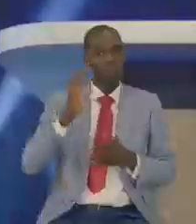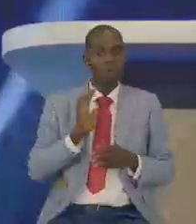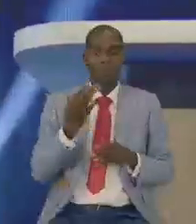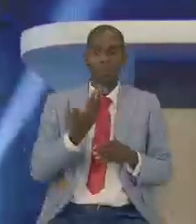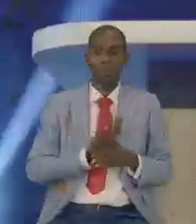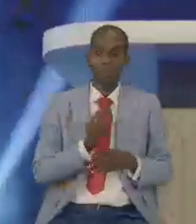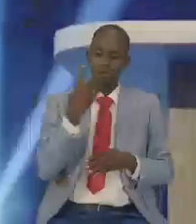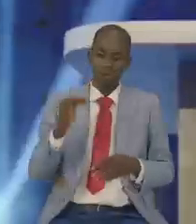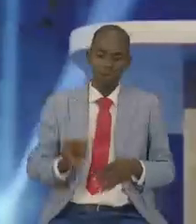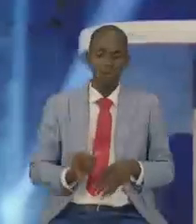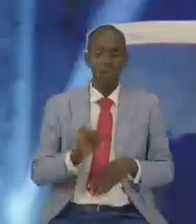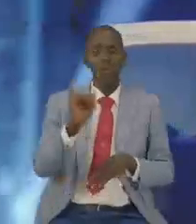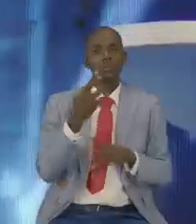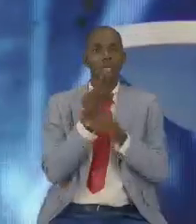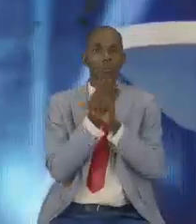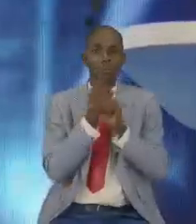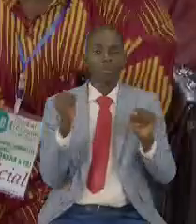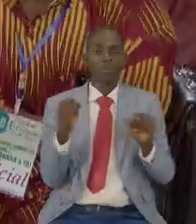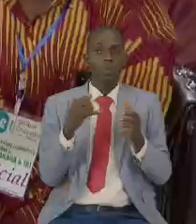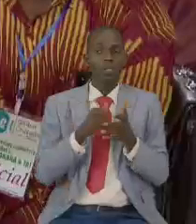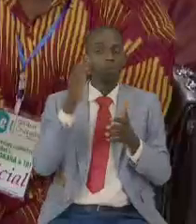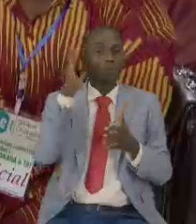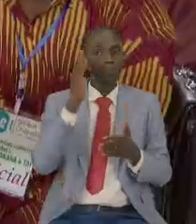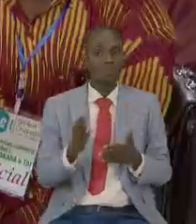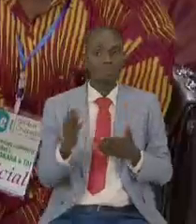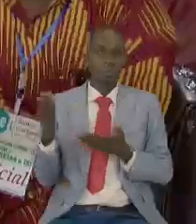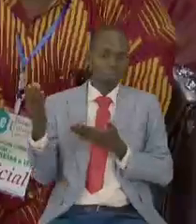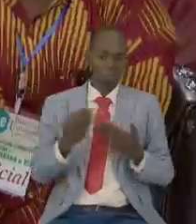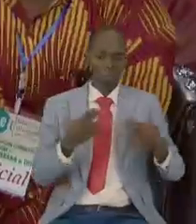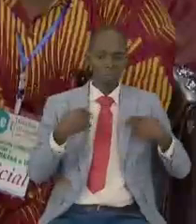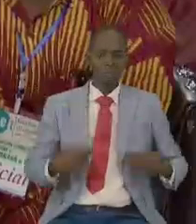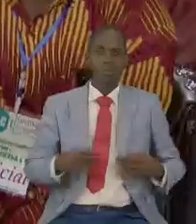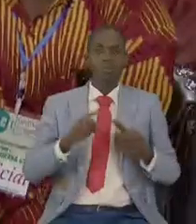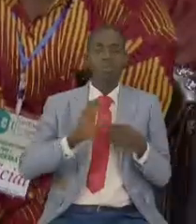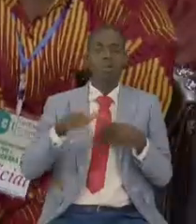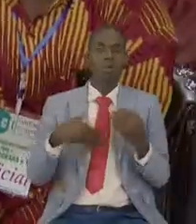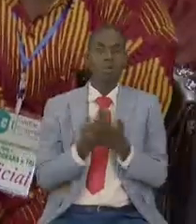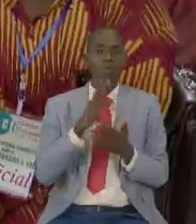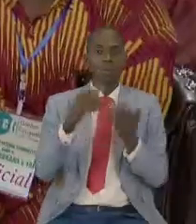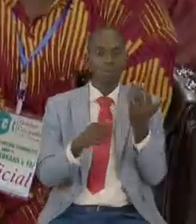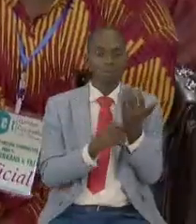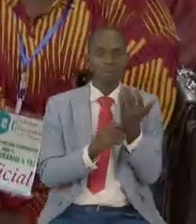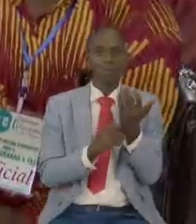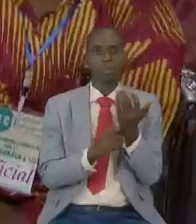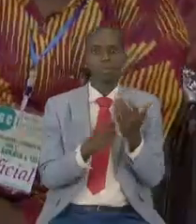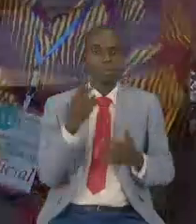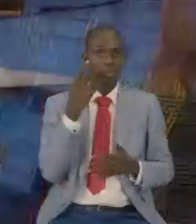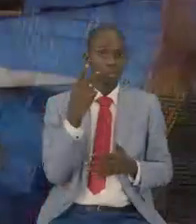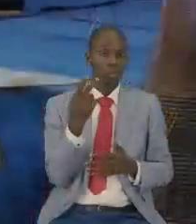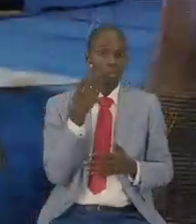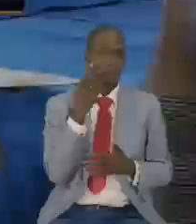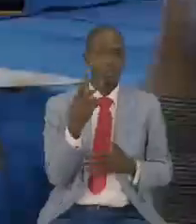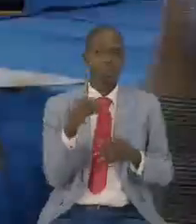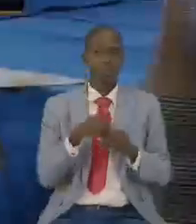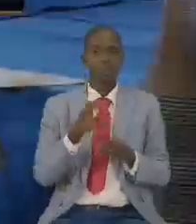bring health to all your flesh. Look at this, Ephesians chapter 3, and I'm reading from